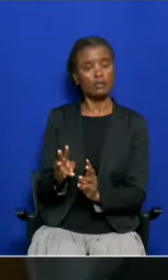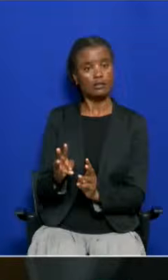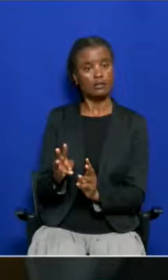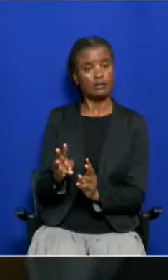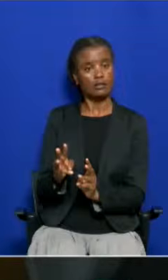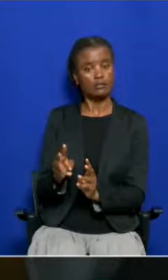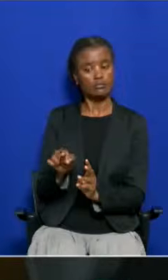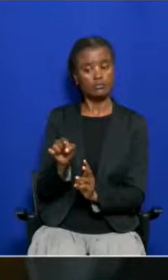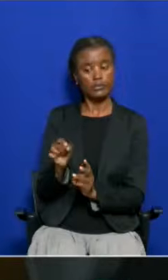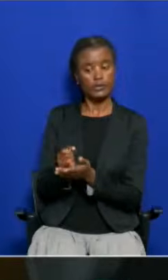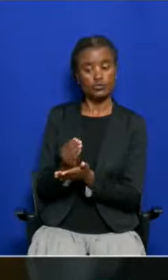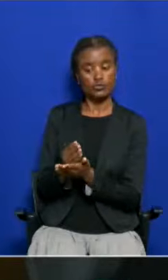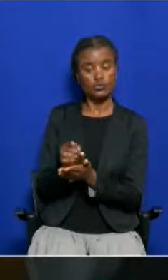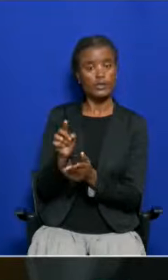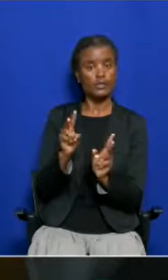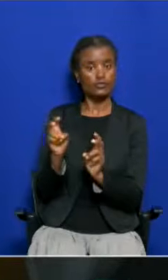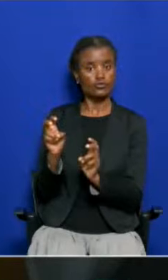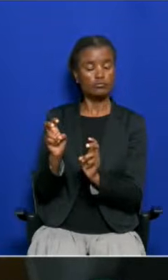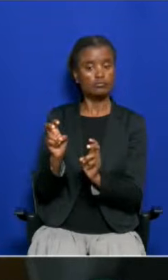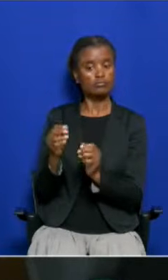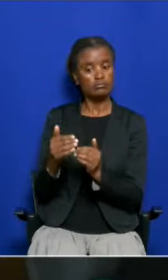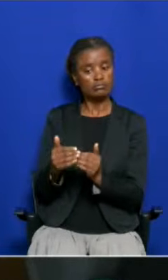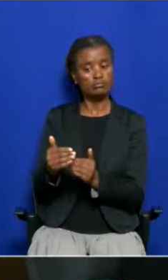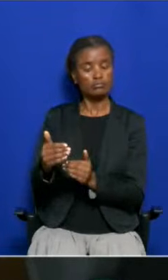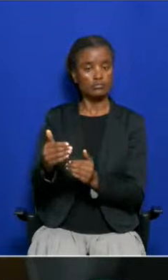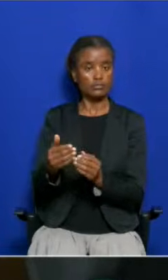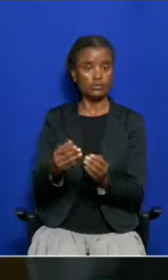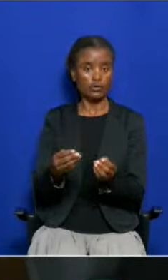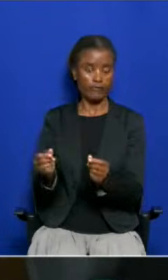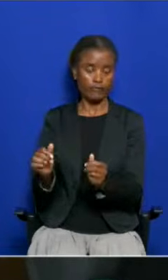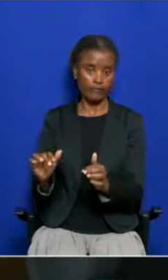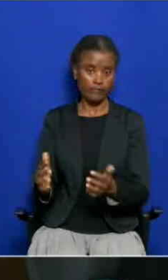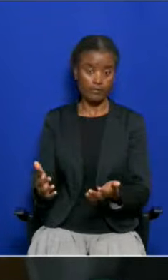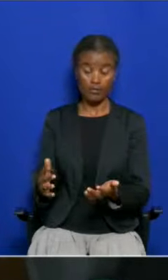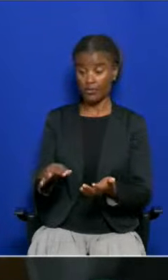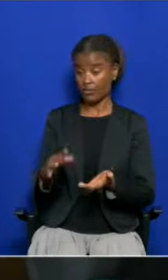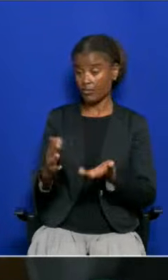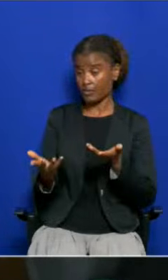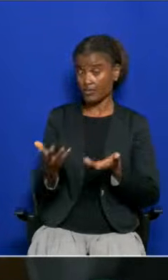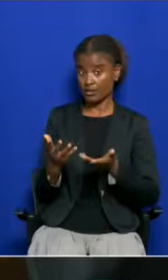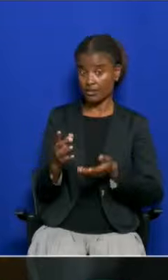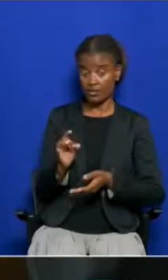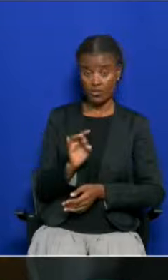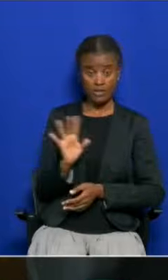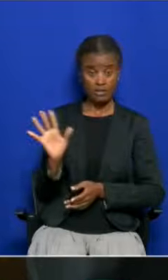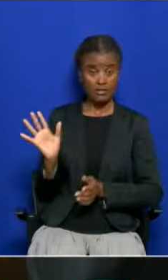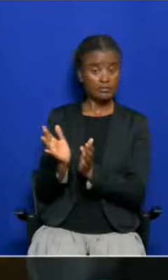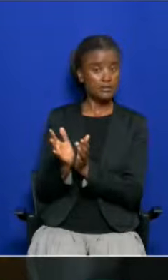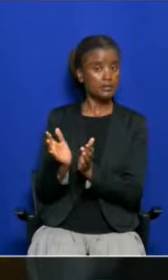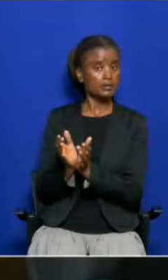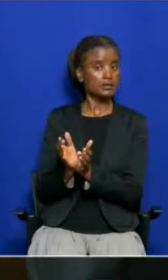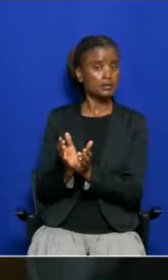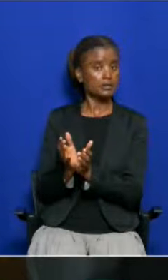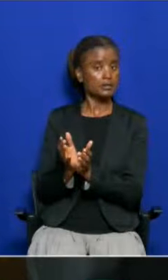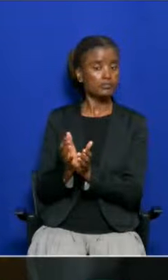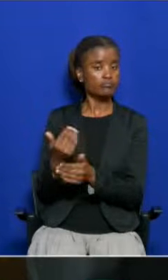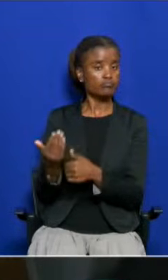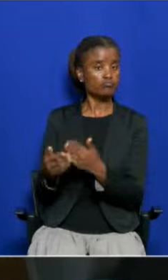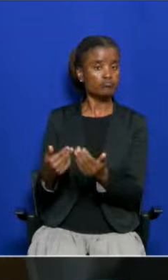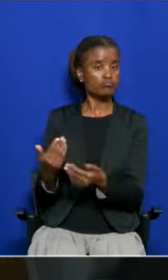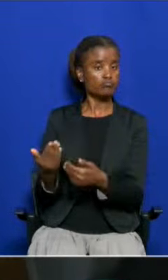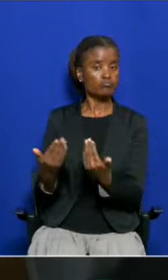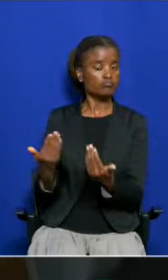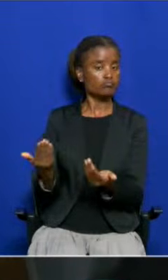forward. It was just a once-off meeting that was never going to result in any further